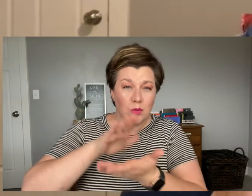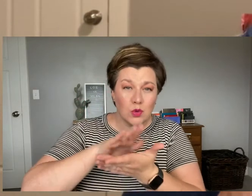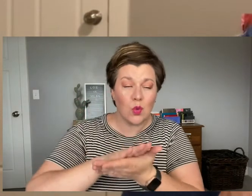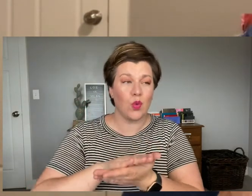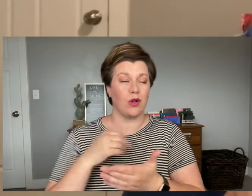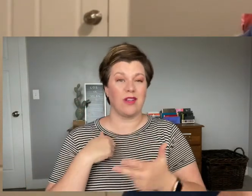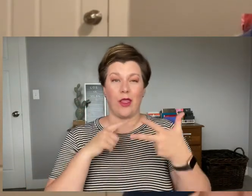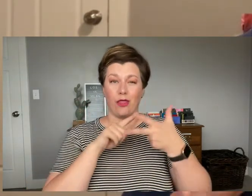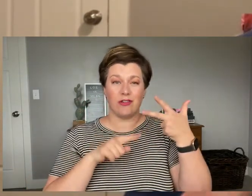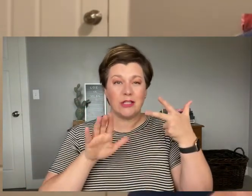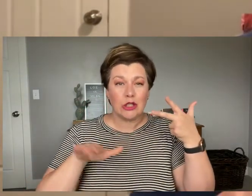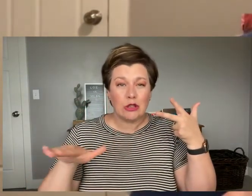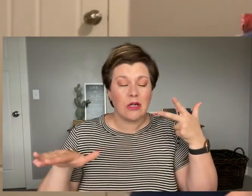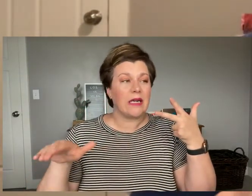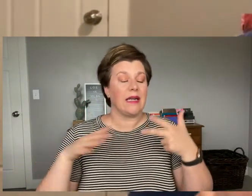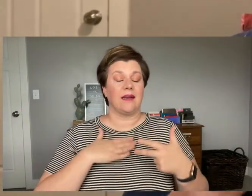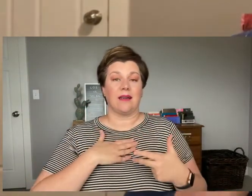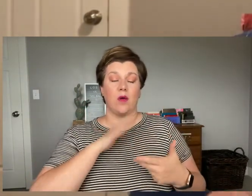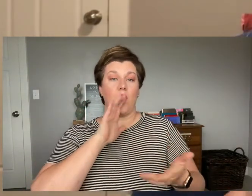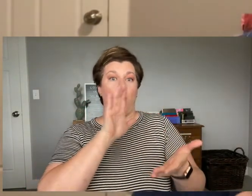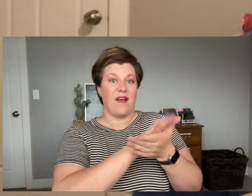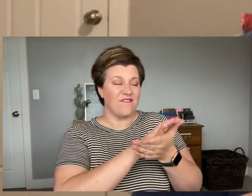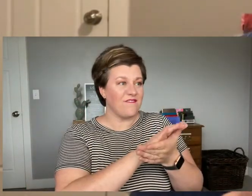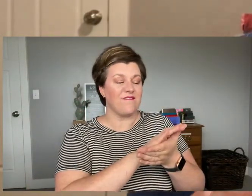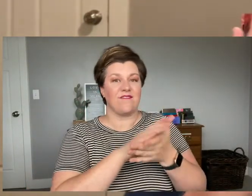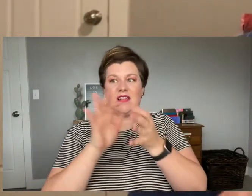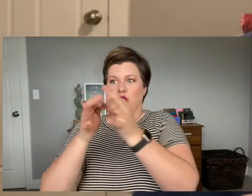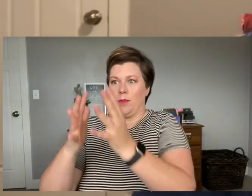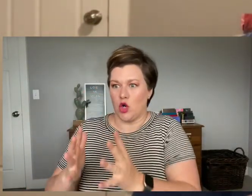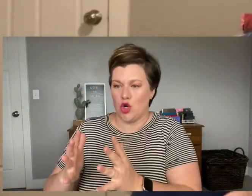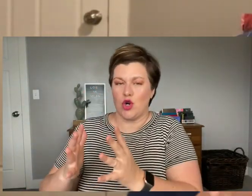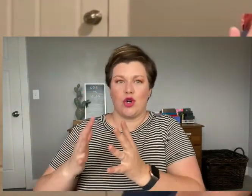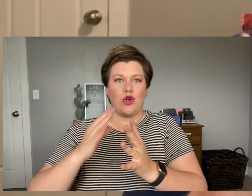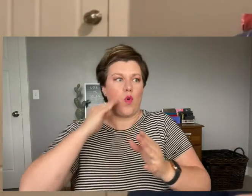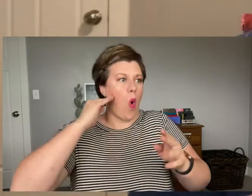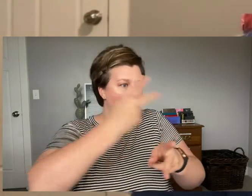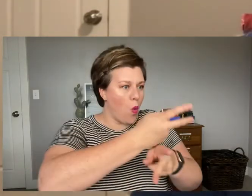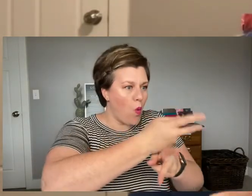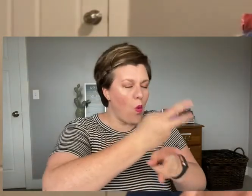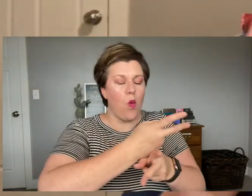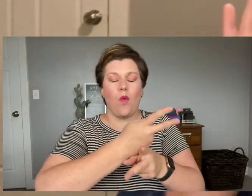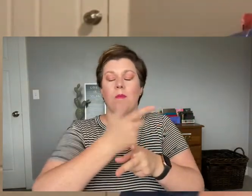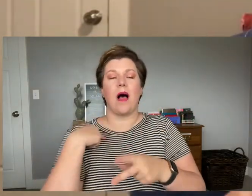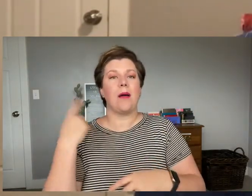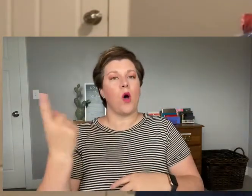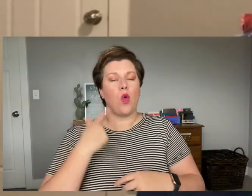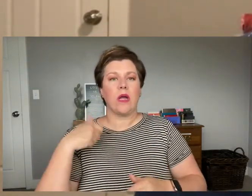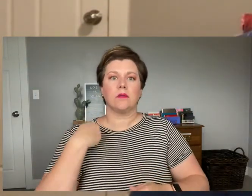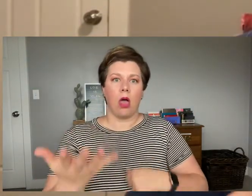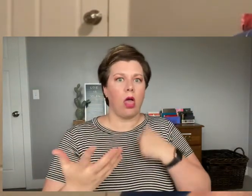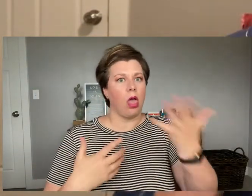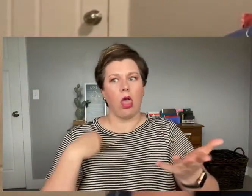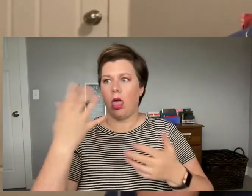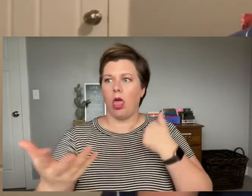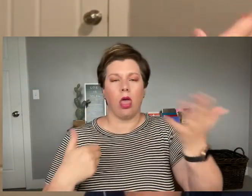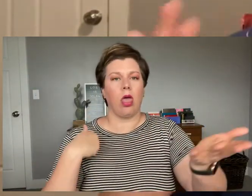that feels really good as someone who homeschools, who's a mom of 3, who's a wife, who's a homemaker, who is an